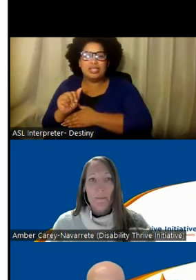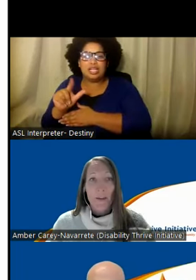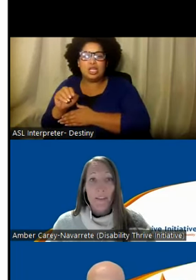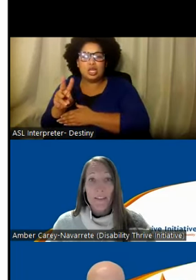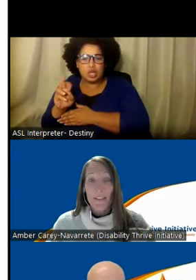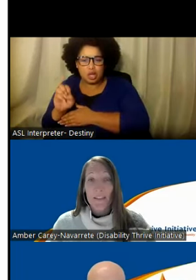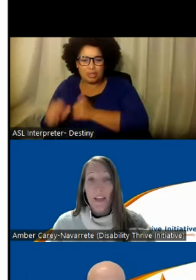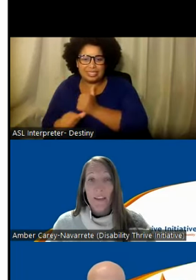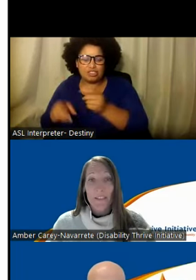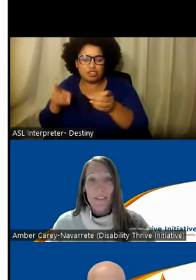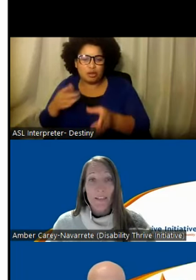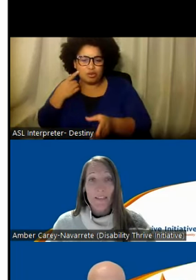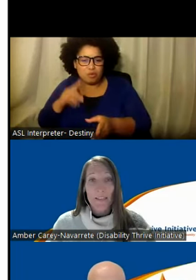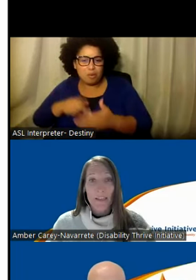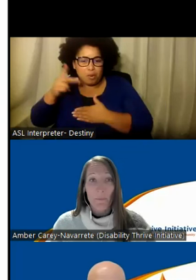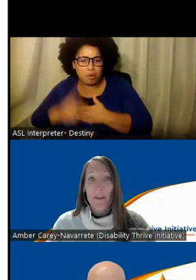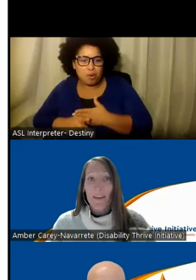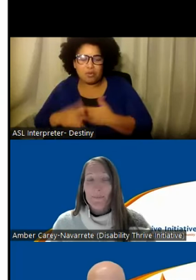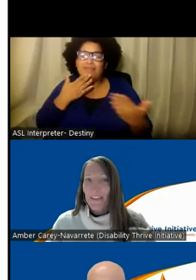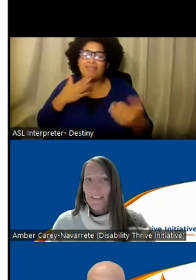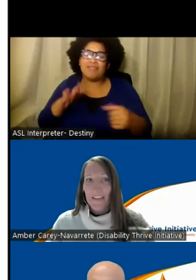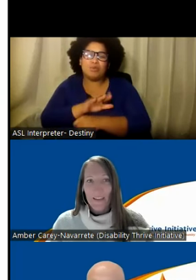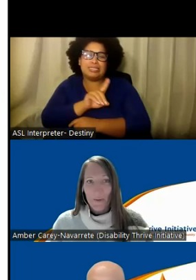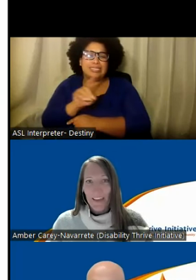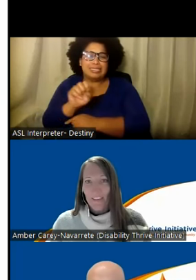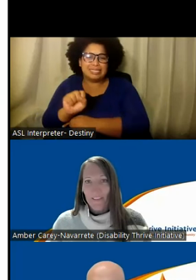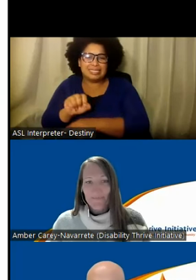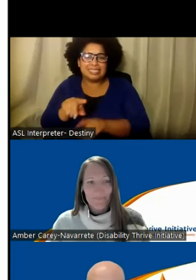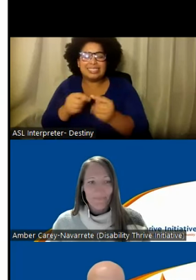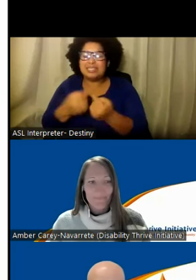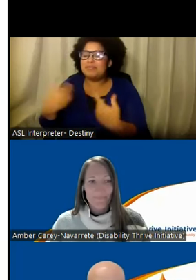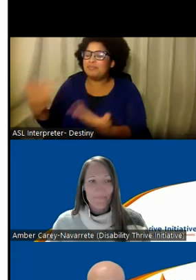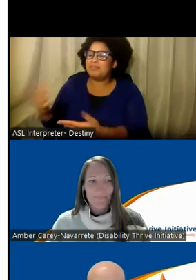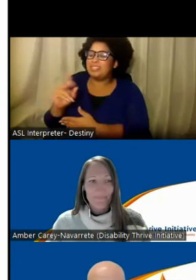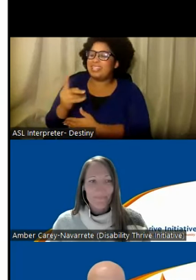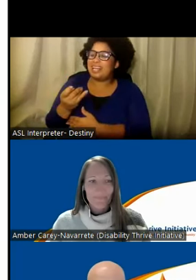Programs. My thanks to the entire DDS team. Please take it away, Catherine.